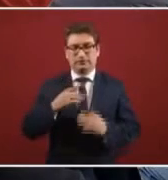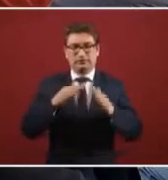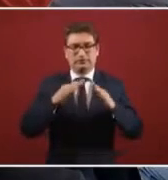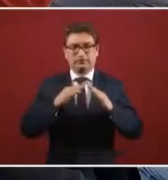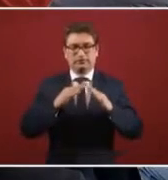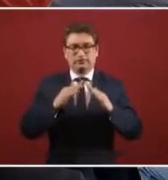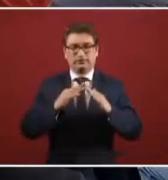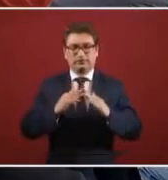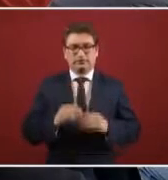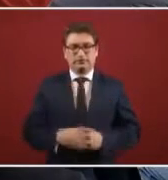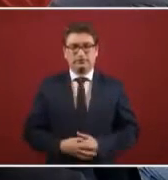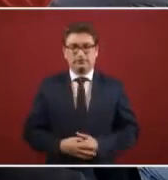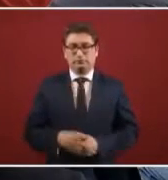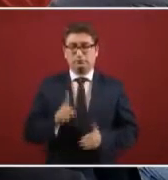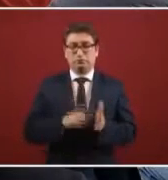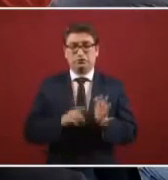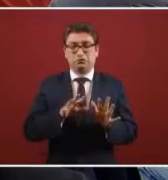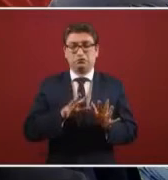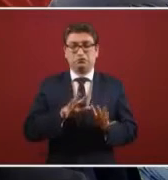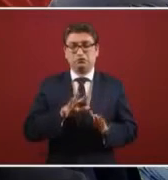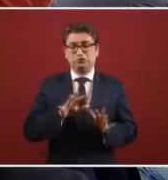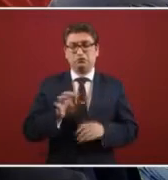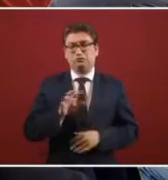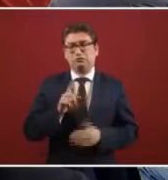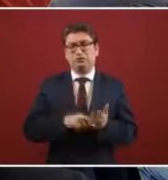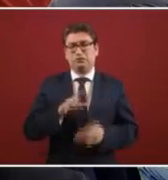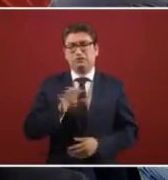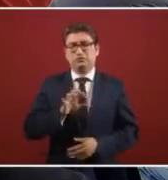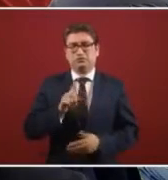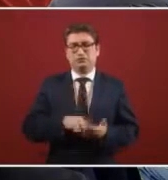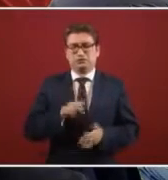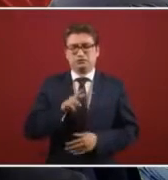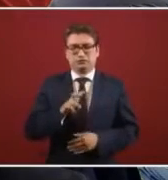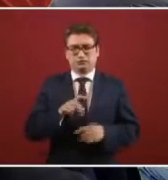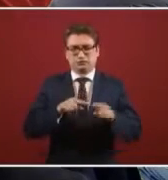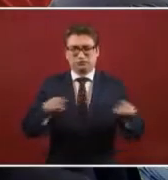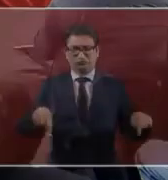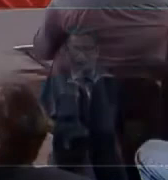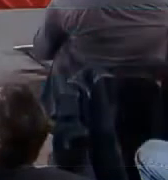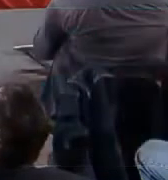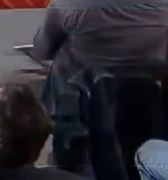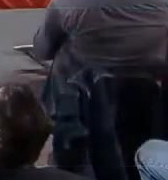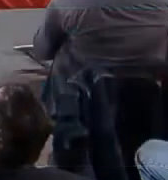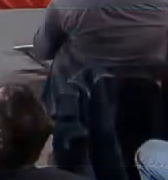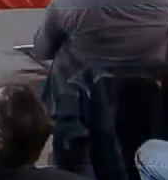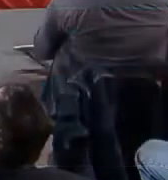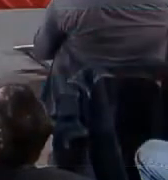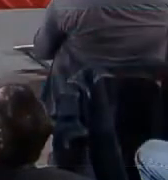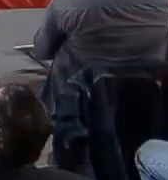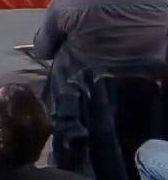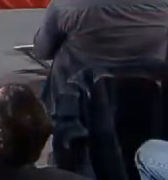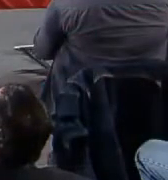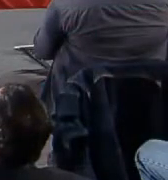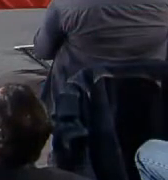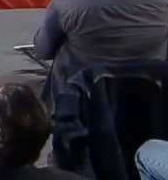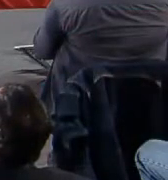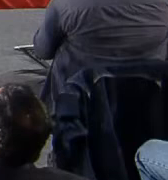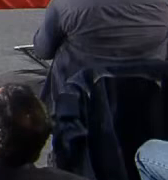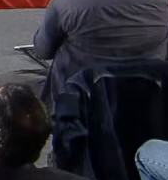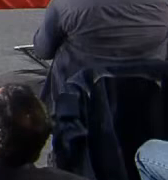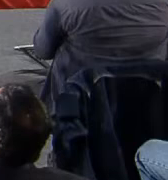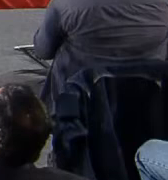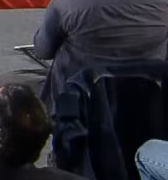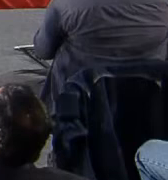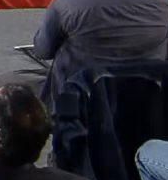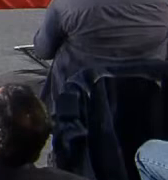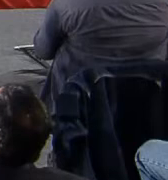So look at this sí, home, 1500, a one, 1200, a 1,200, metros cuadrados.